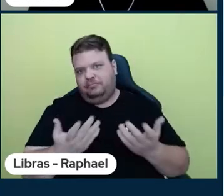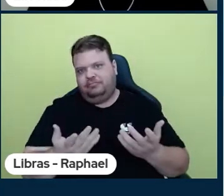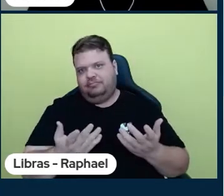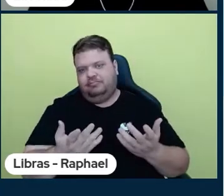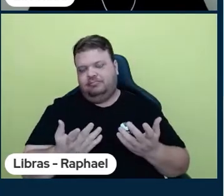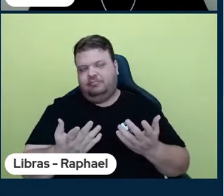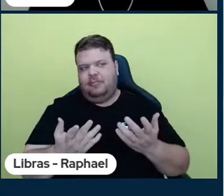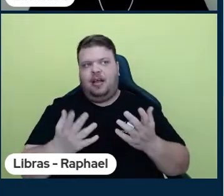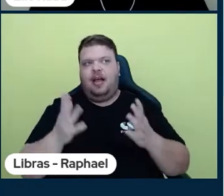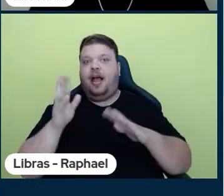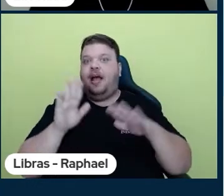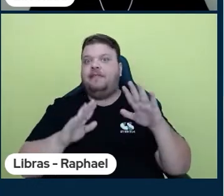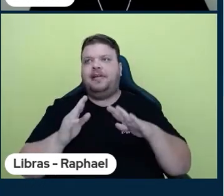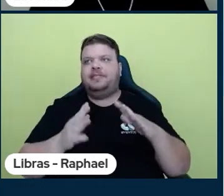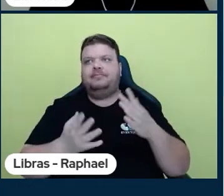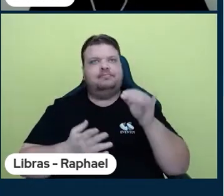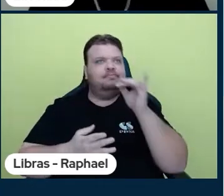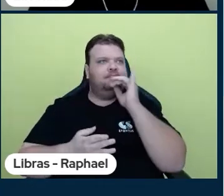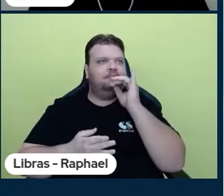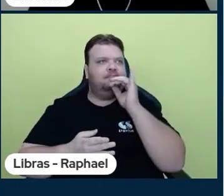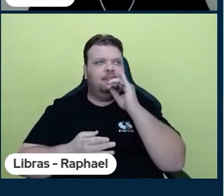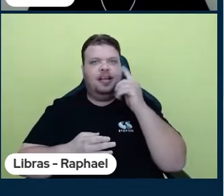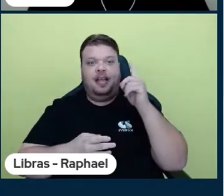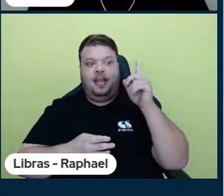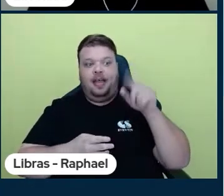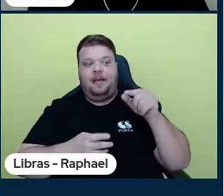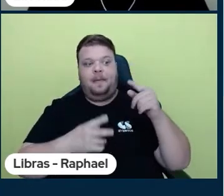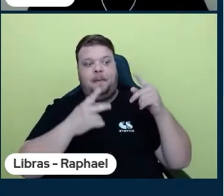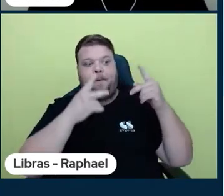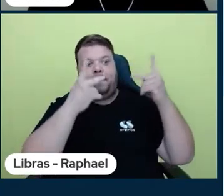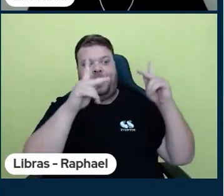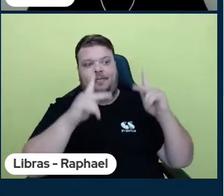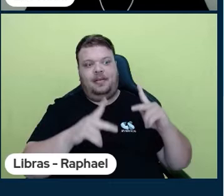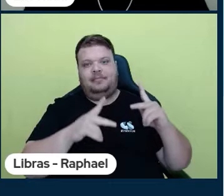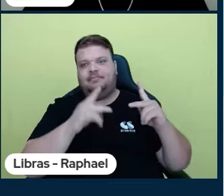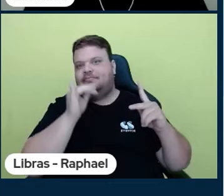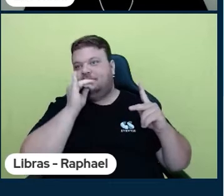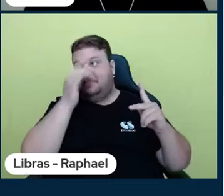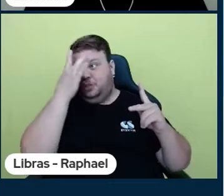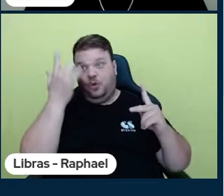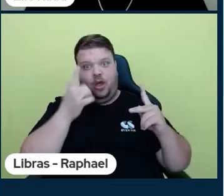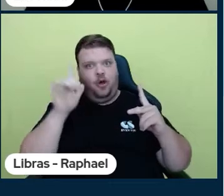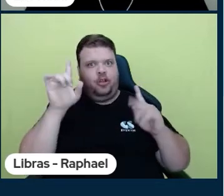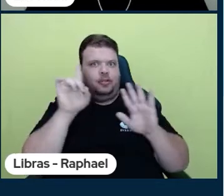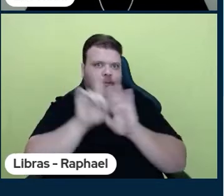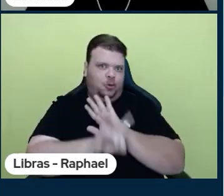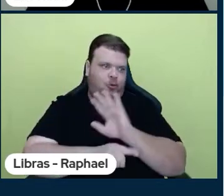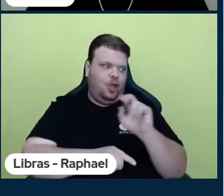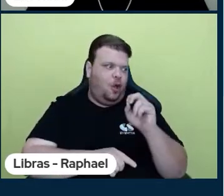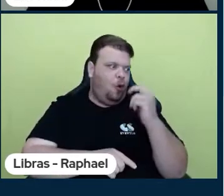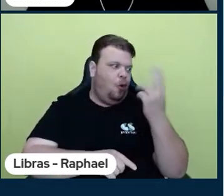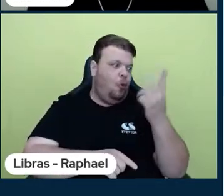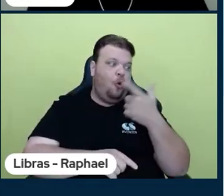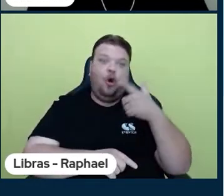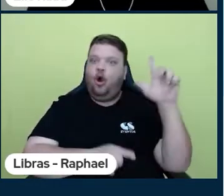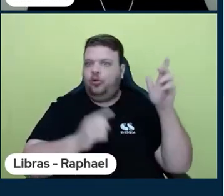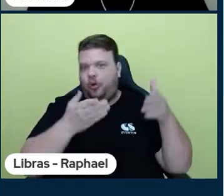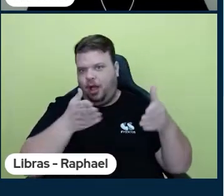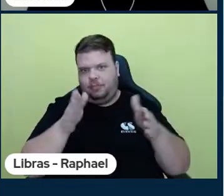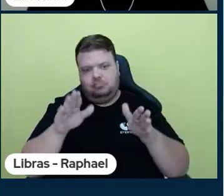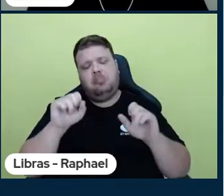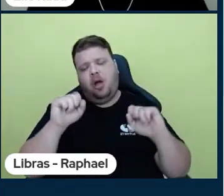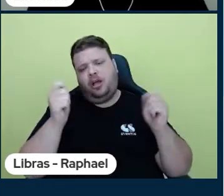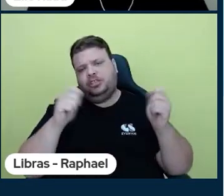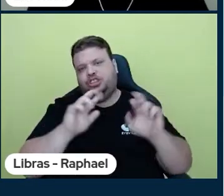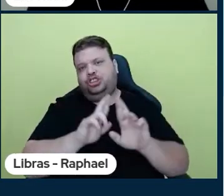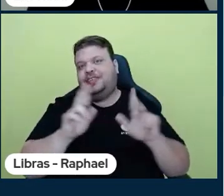might be different. It's not always the same. It's not possible to be always the same. So we might, so it's important to know that